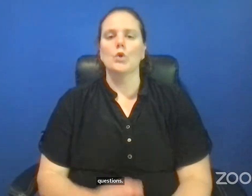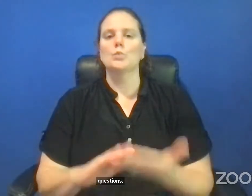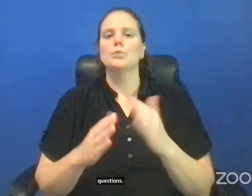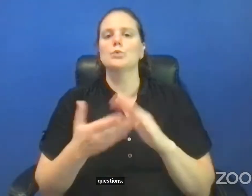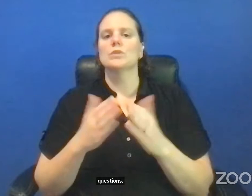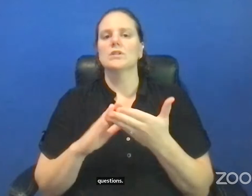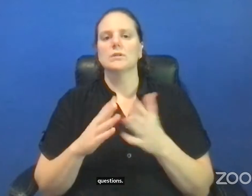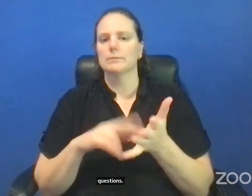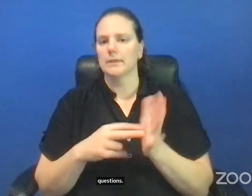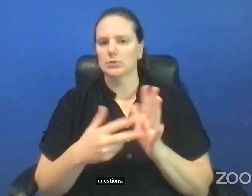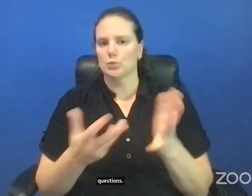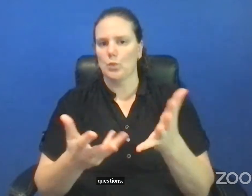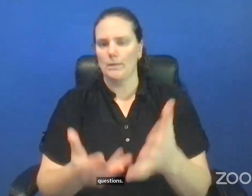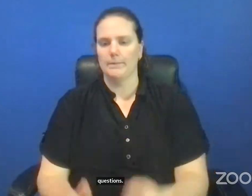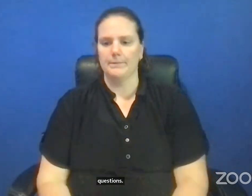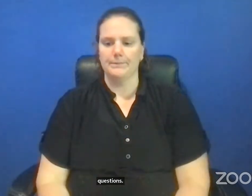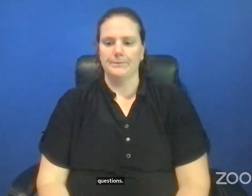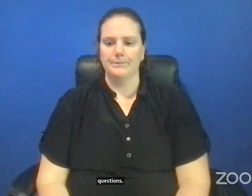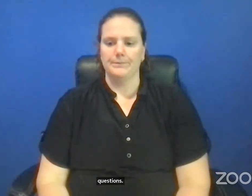community?